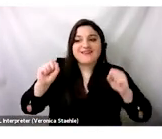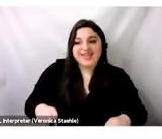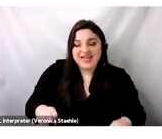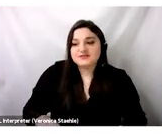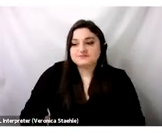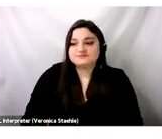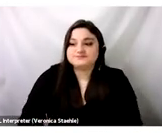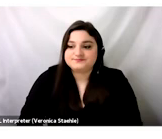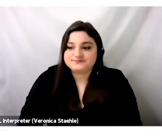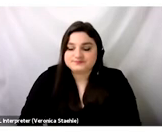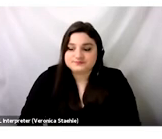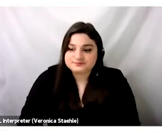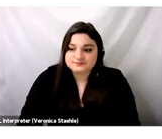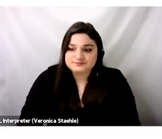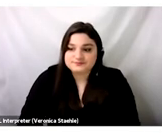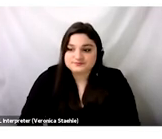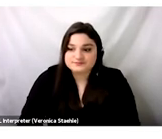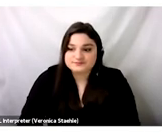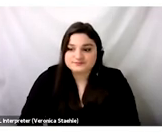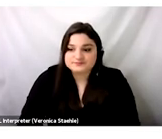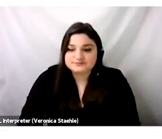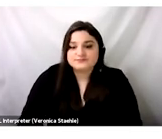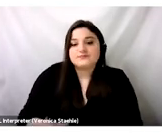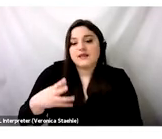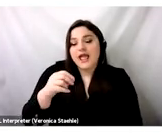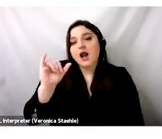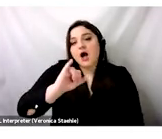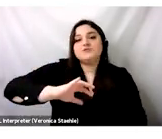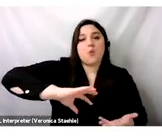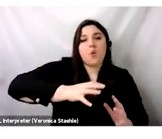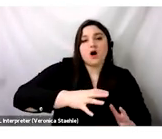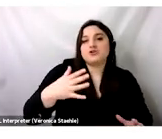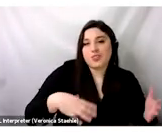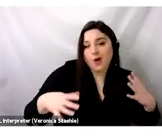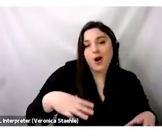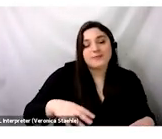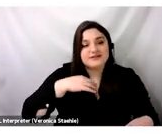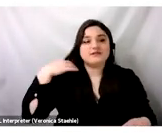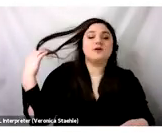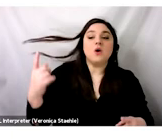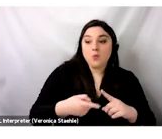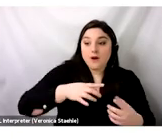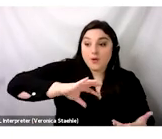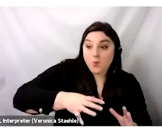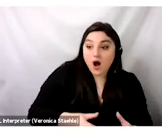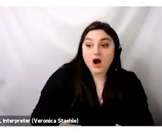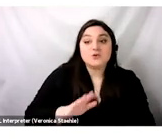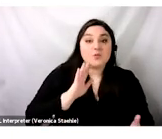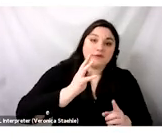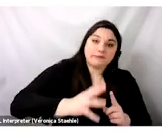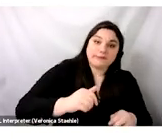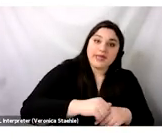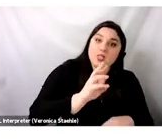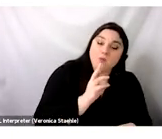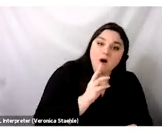but as you mentioned, Yasmin, as well, washing our garments and having the fibers enter the environment through that is also a big